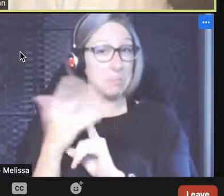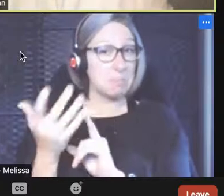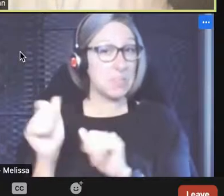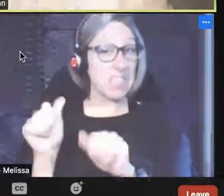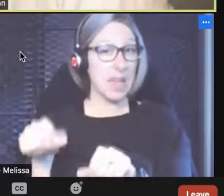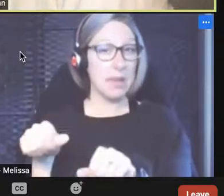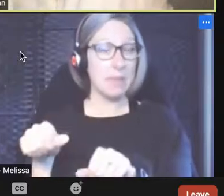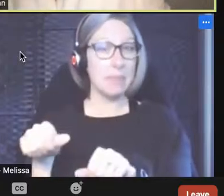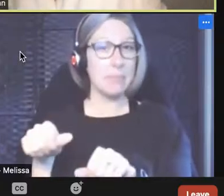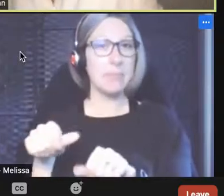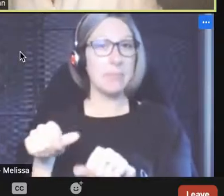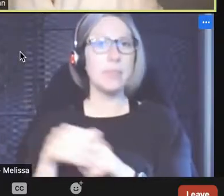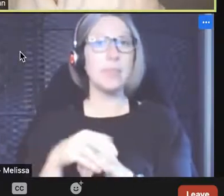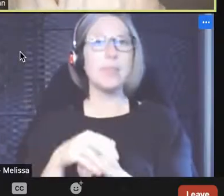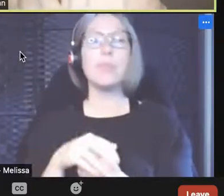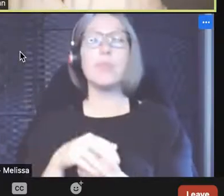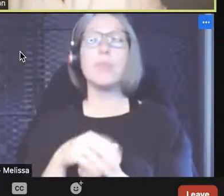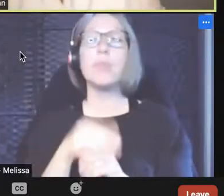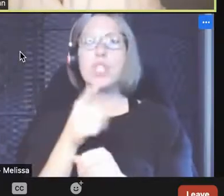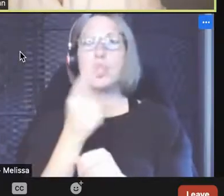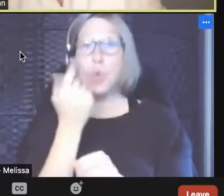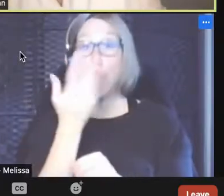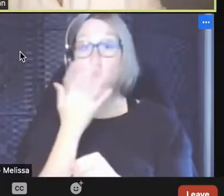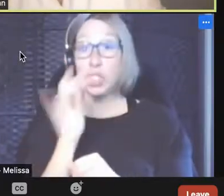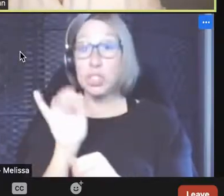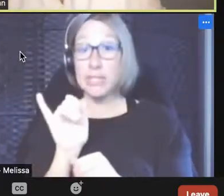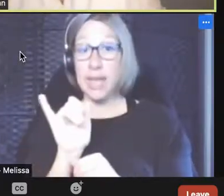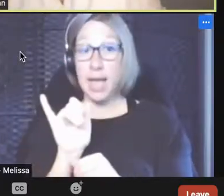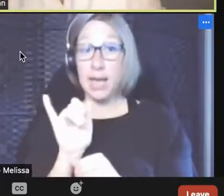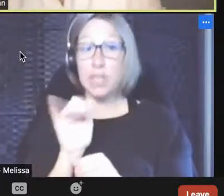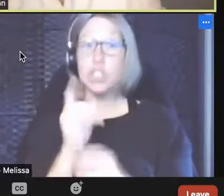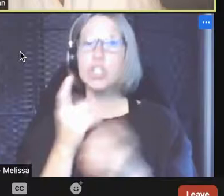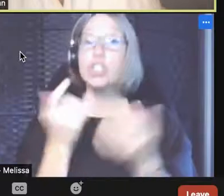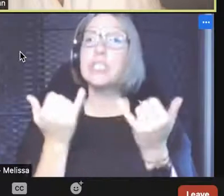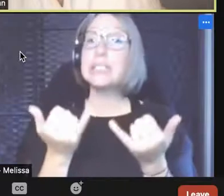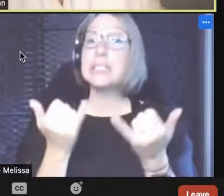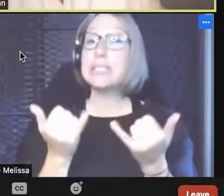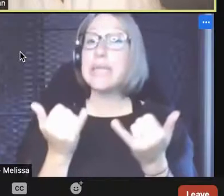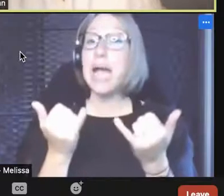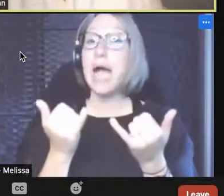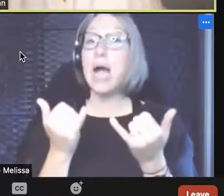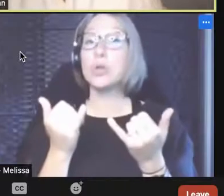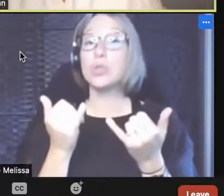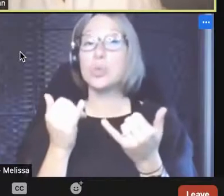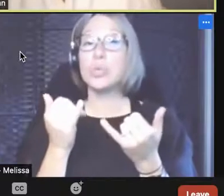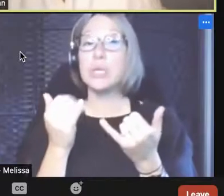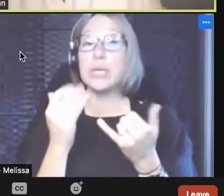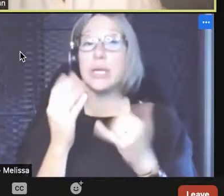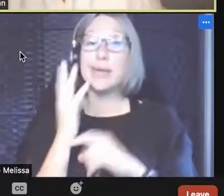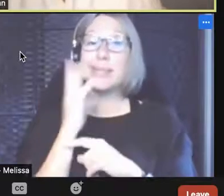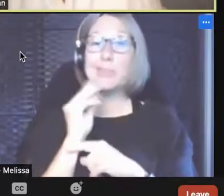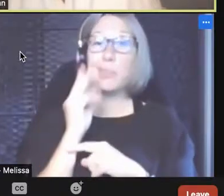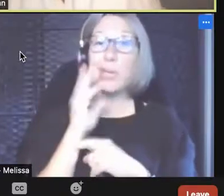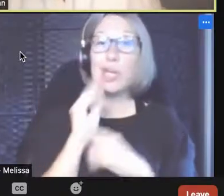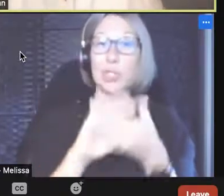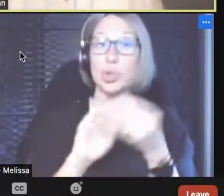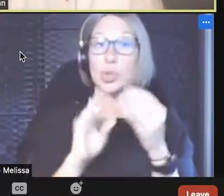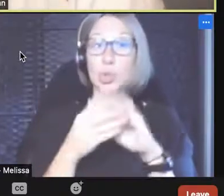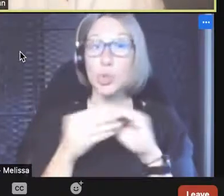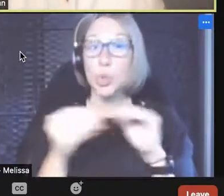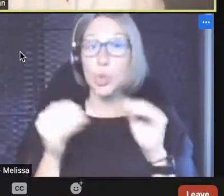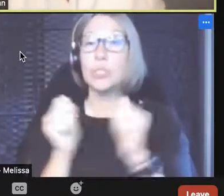complex. And so this is kind of what it looks like. So she's now doing kind of an experience story with materials on